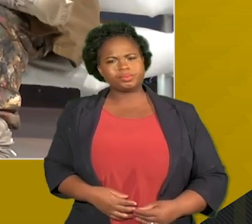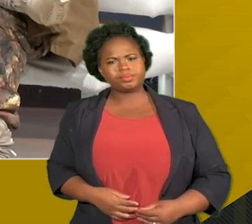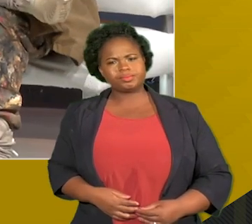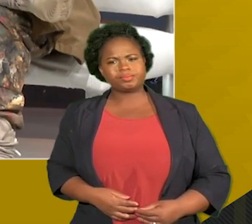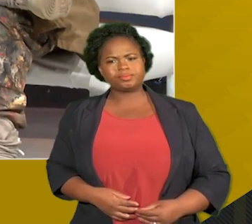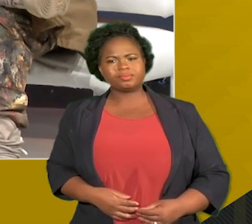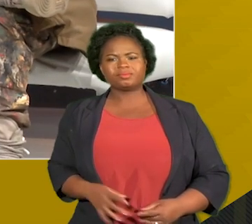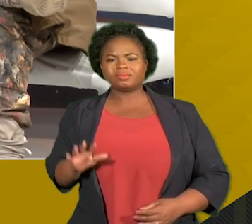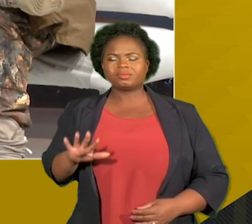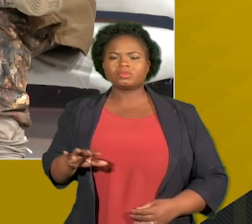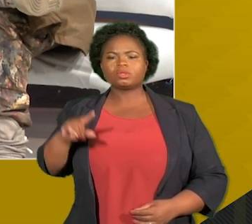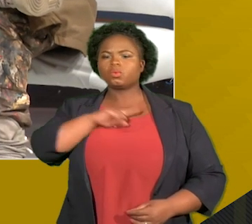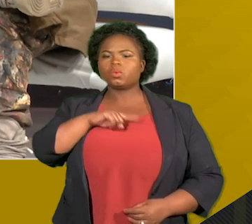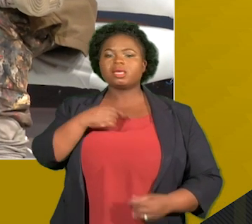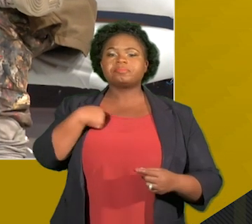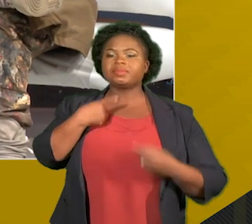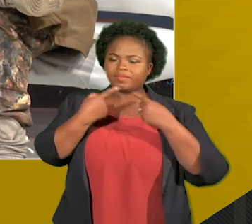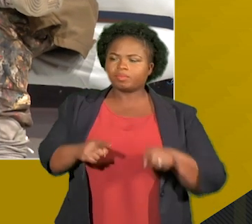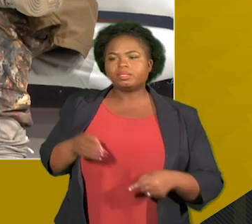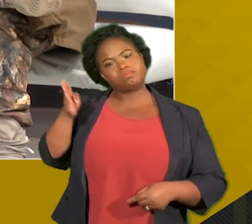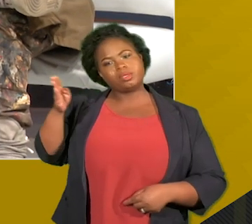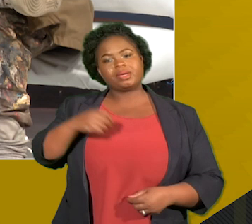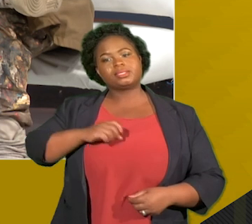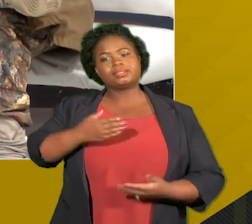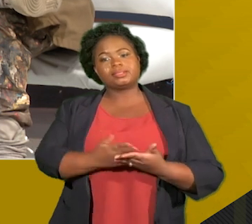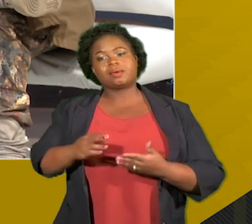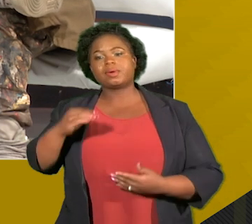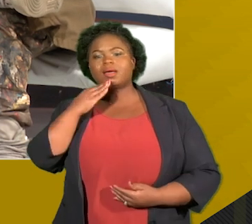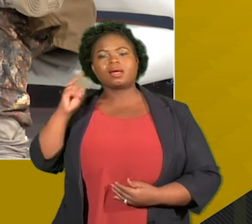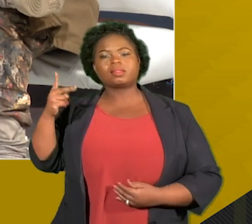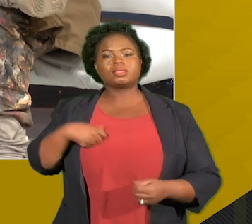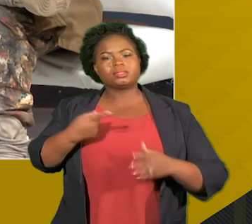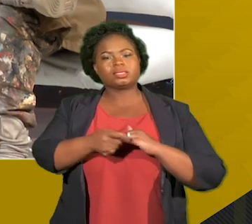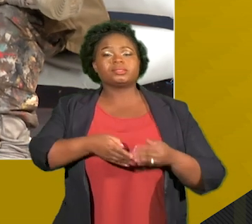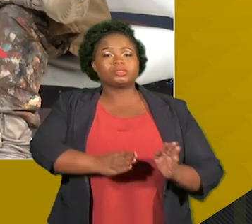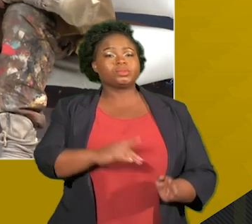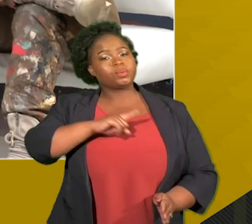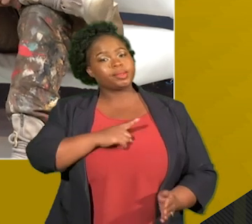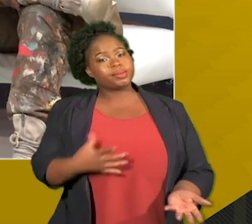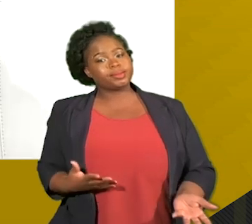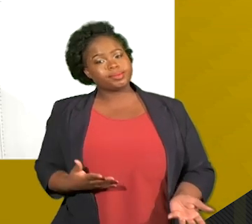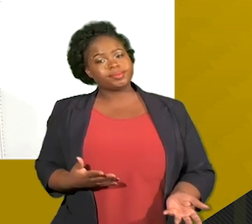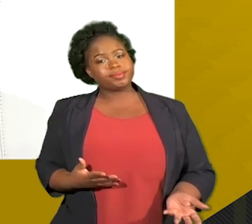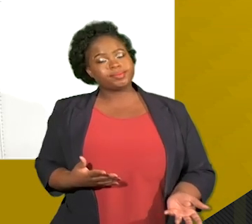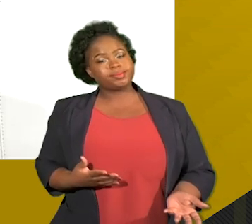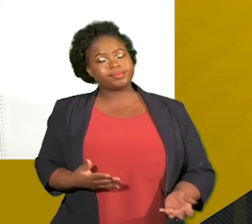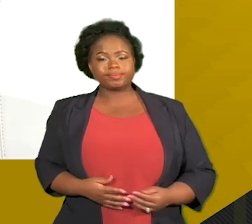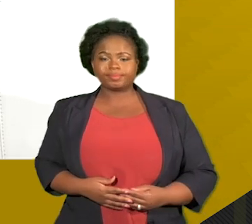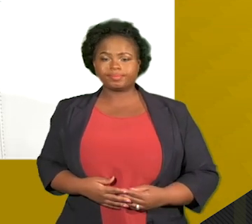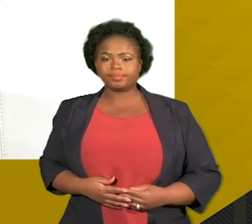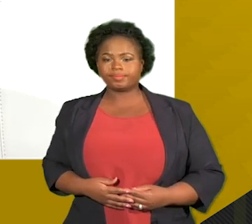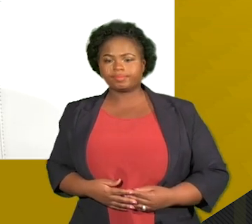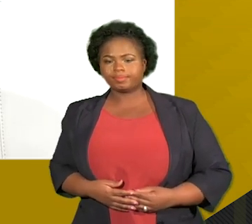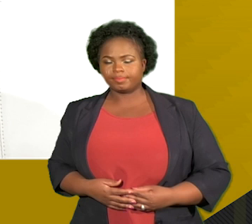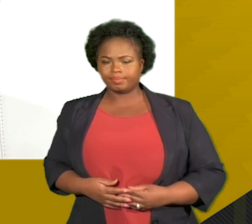I say. And why am I not in your institution and other artists who are now selling in the street like they're selling vegetables? Give him a chance to respond. I don't,